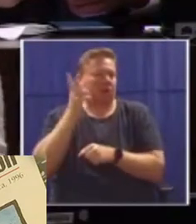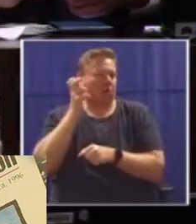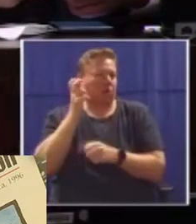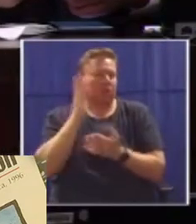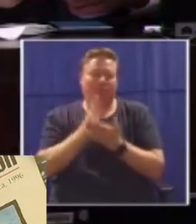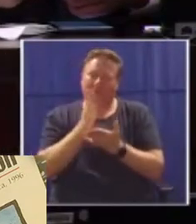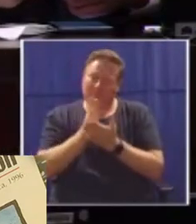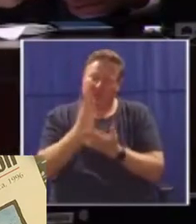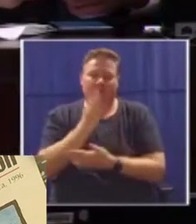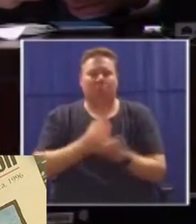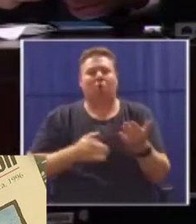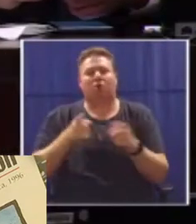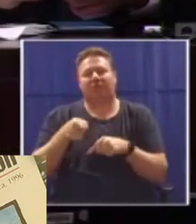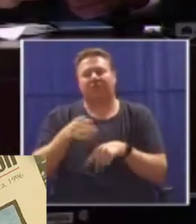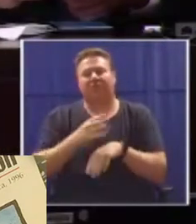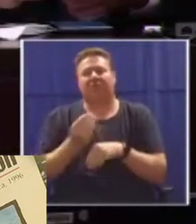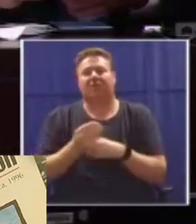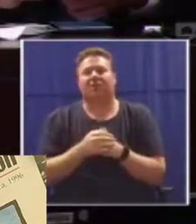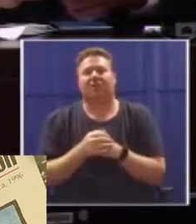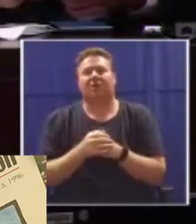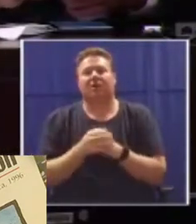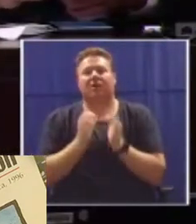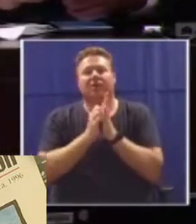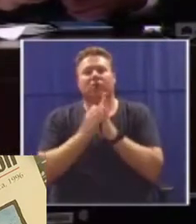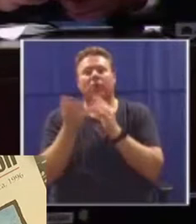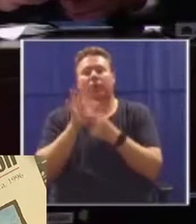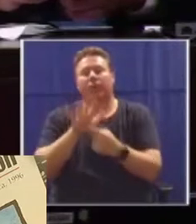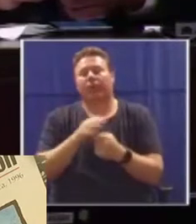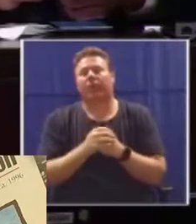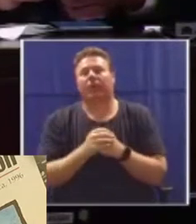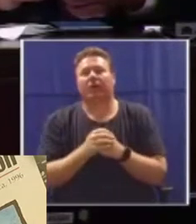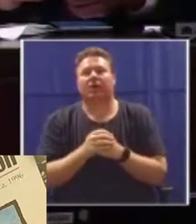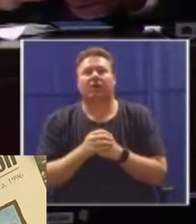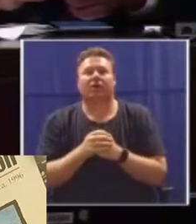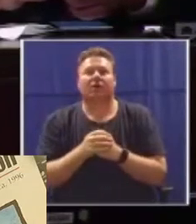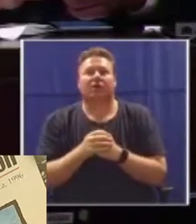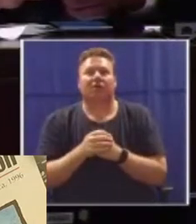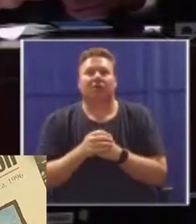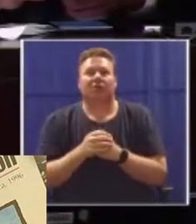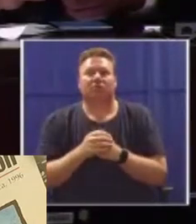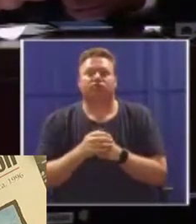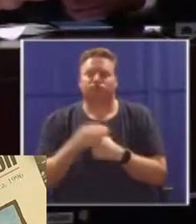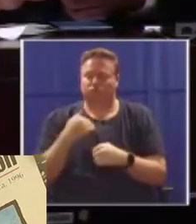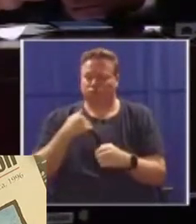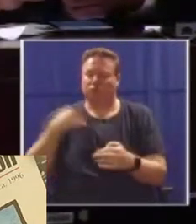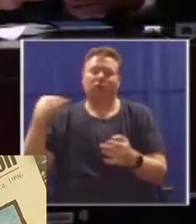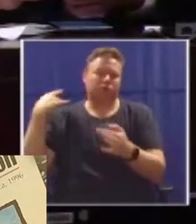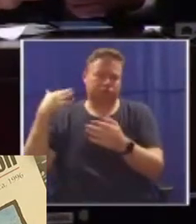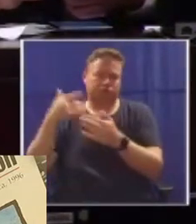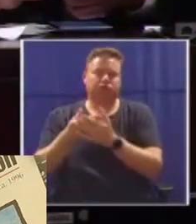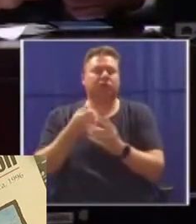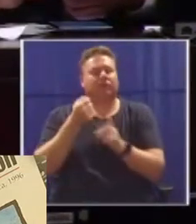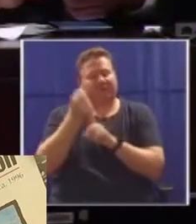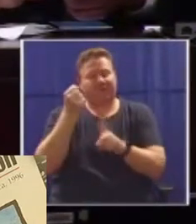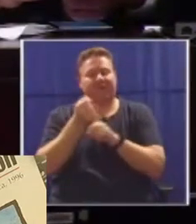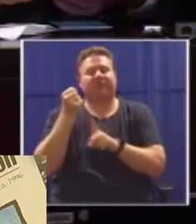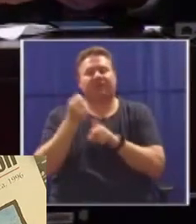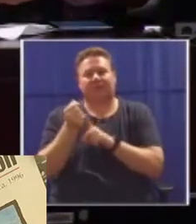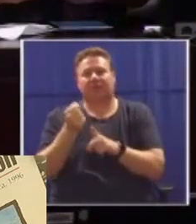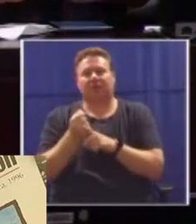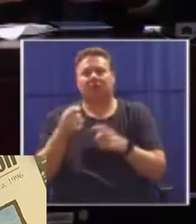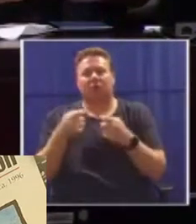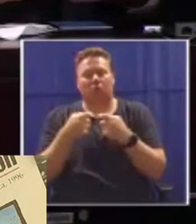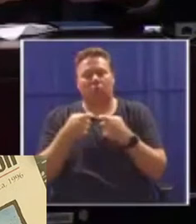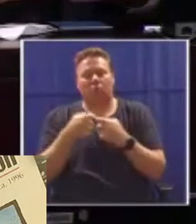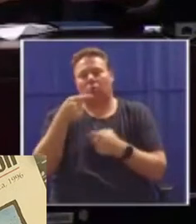be part of these things. To give you an example, I have long been a vocal advocate on the war